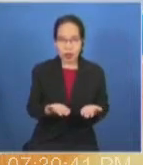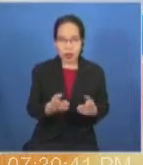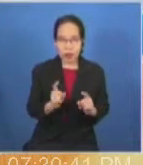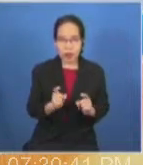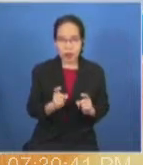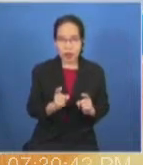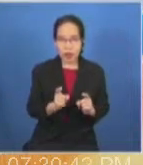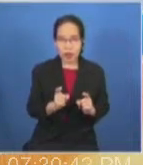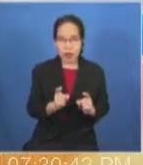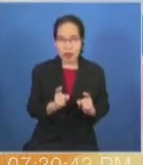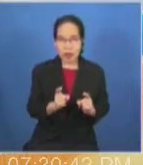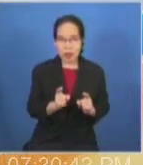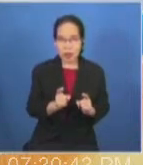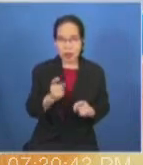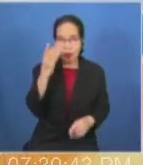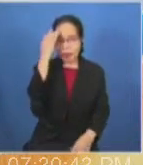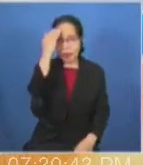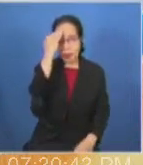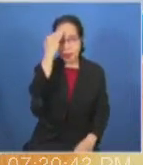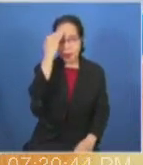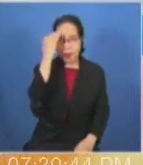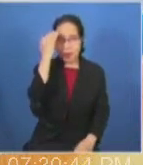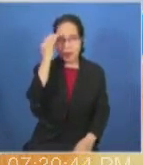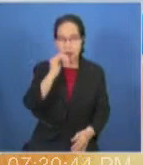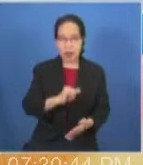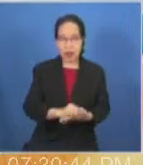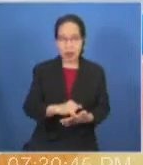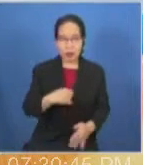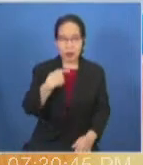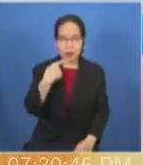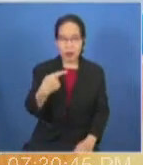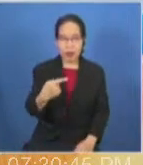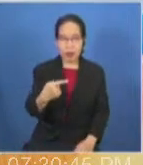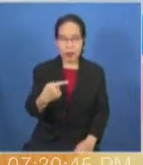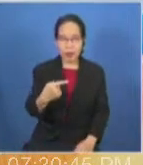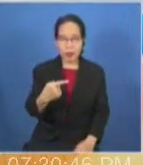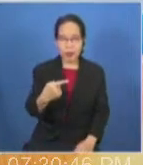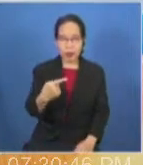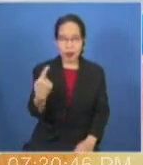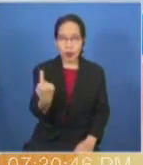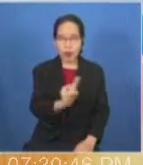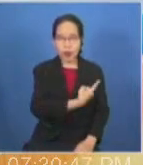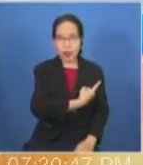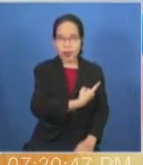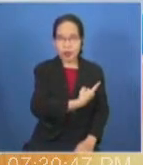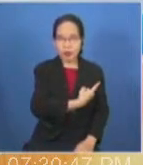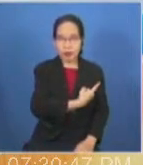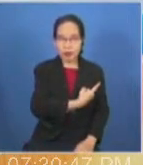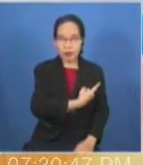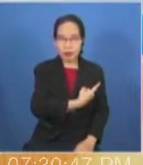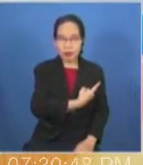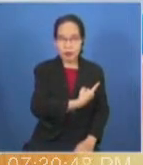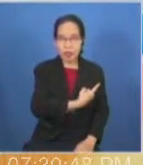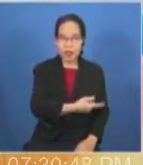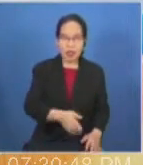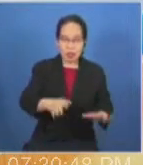Bible. And what should be our thinking so that we can say